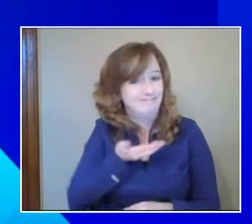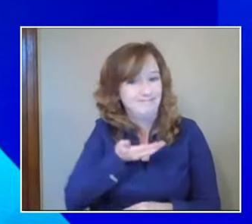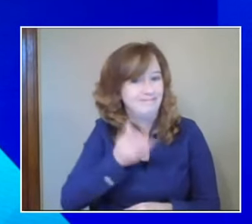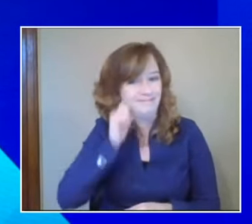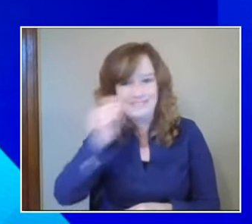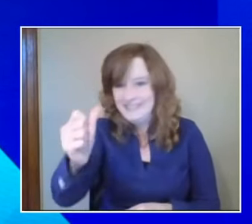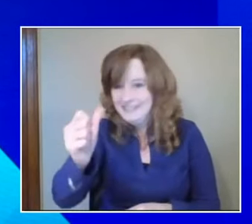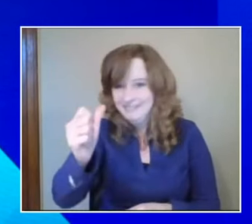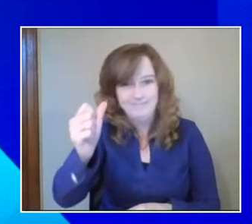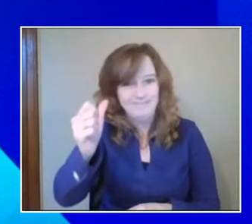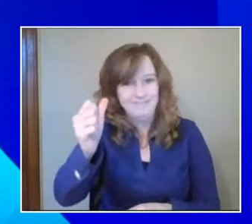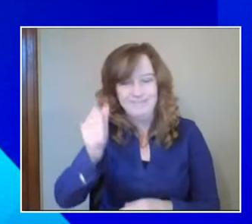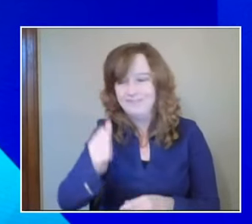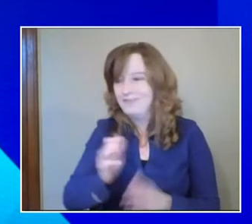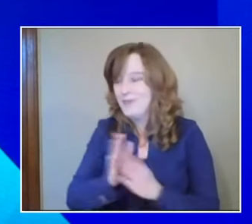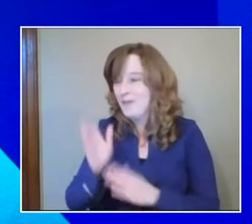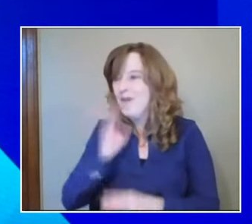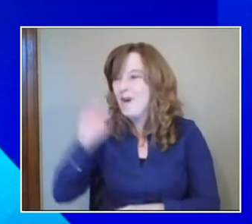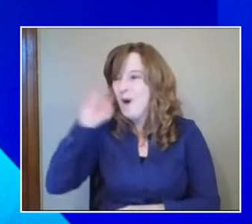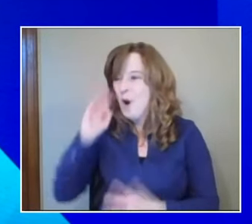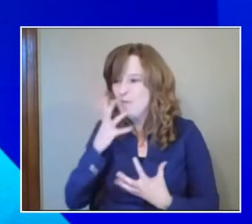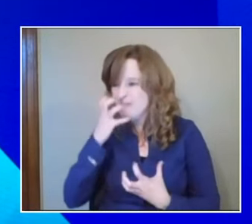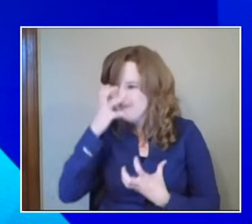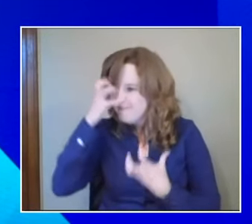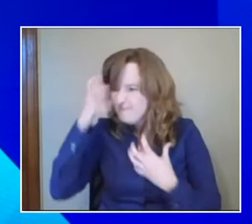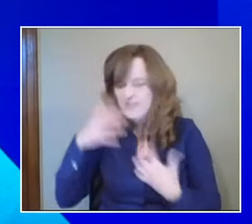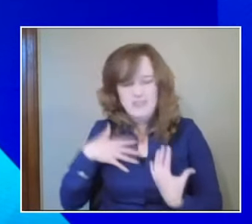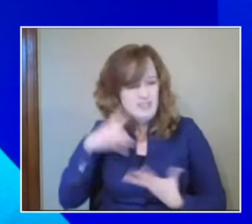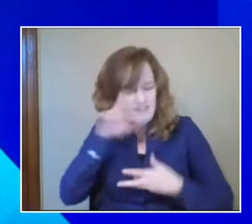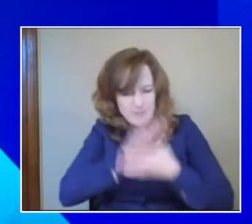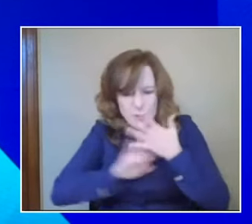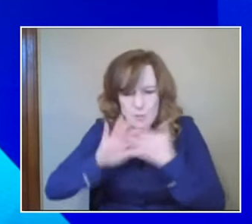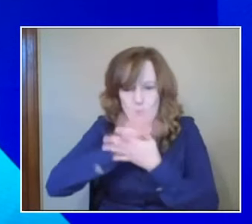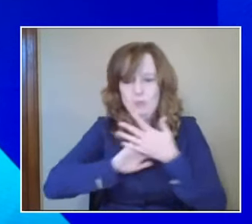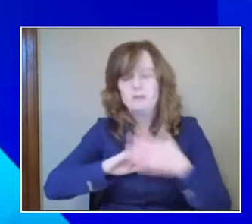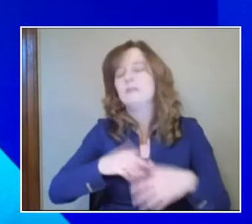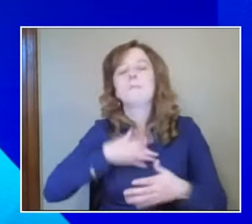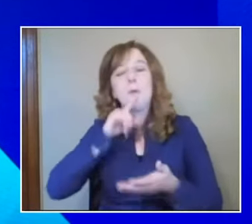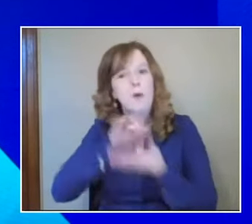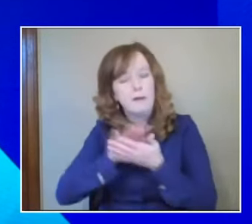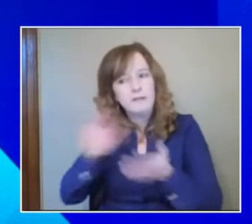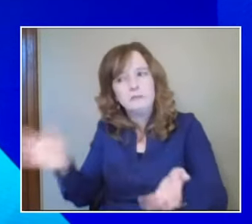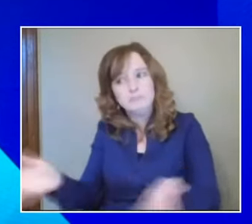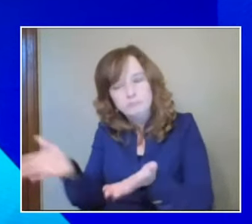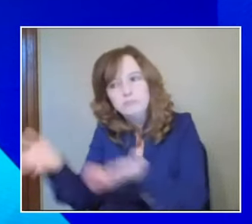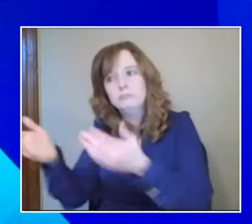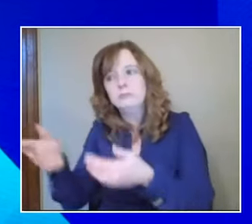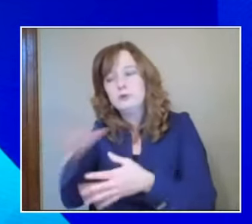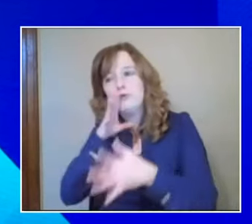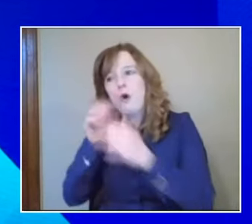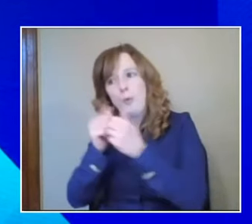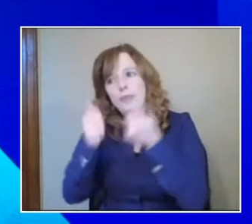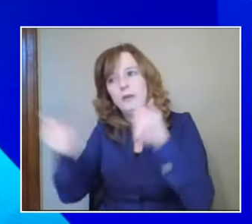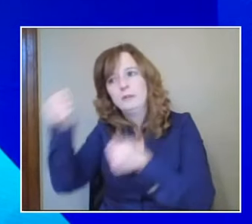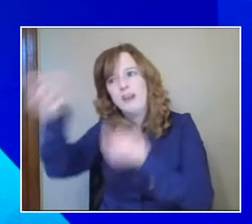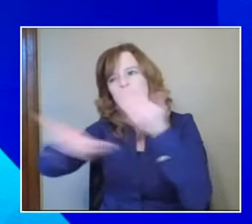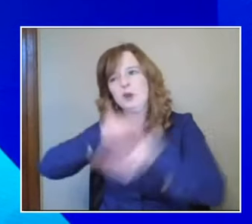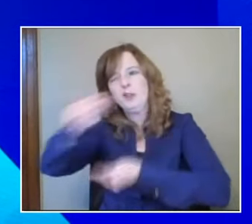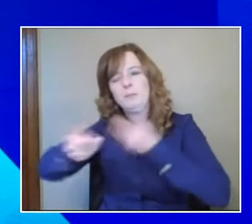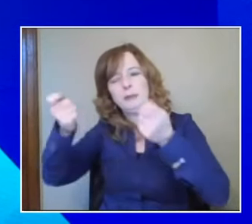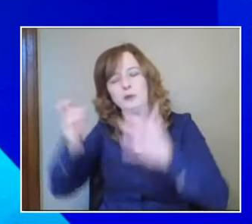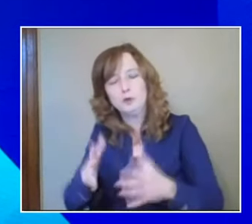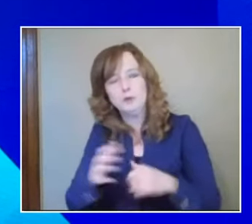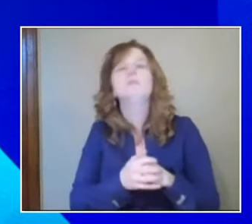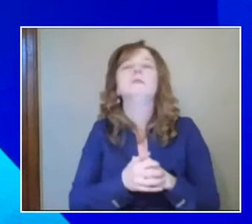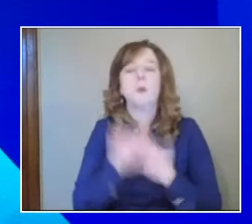confused. My wife Cindy encouraged me to talk with the hiring manager. I did, and I learned a valuable lesson from that